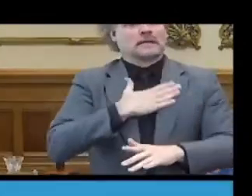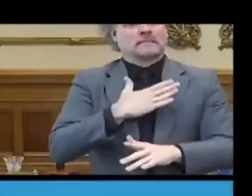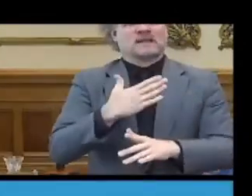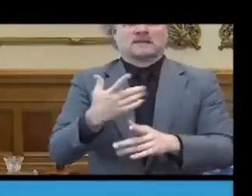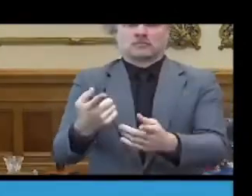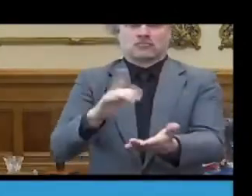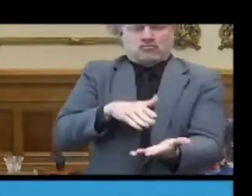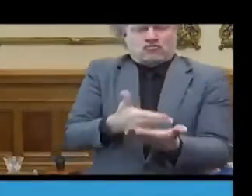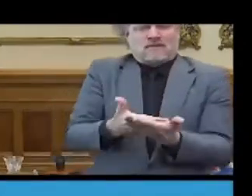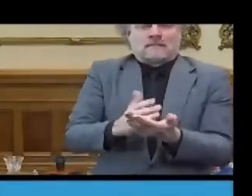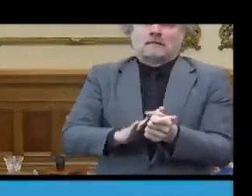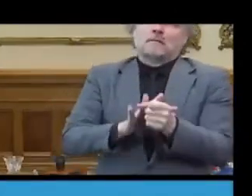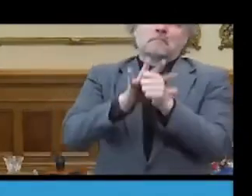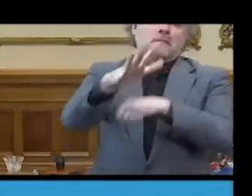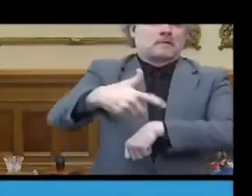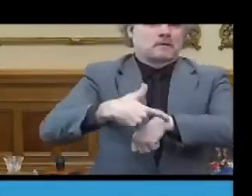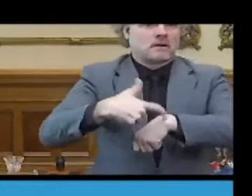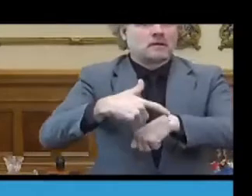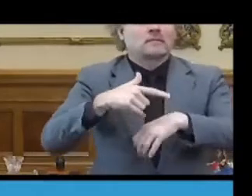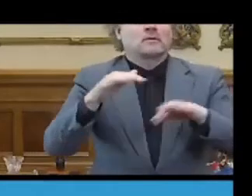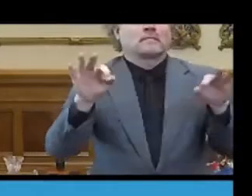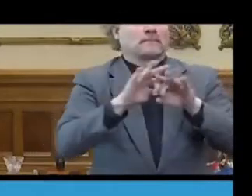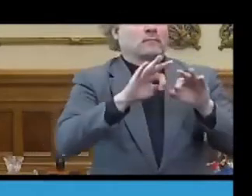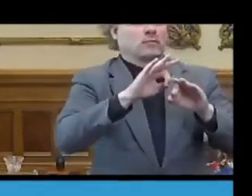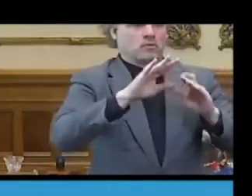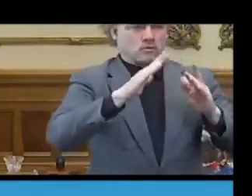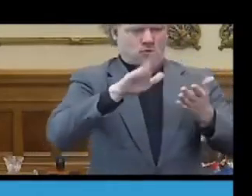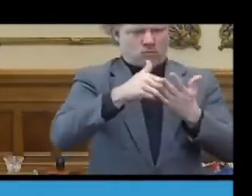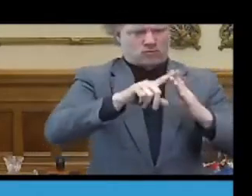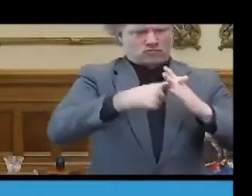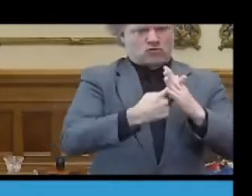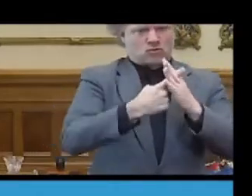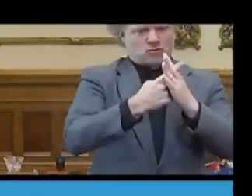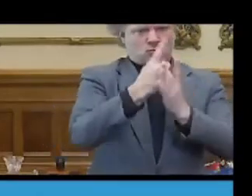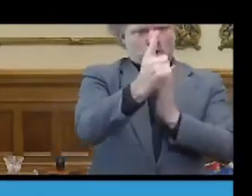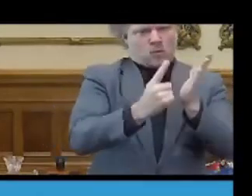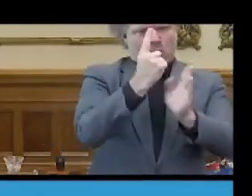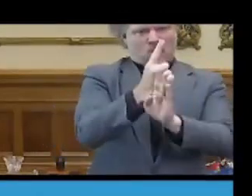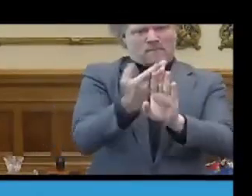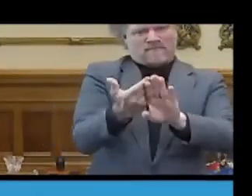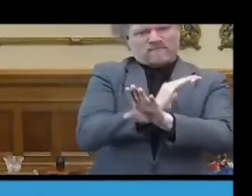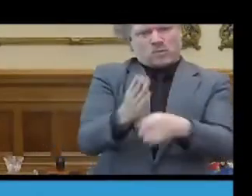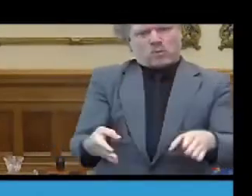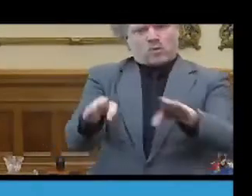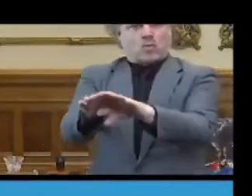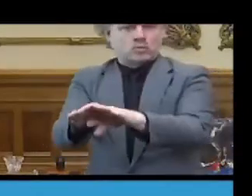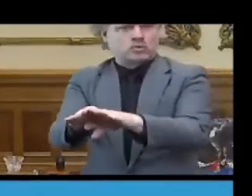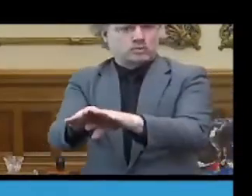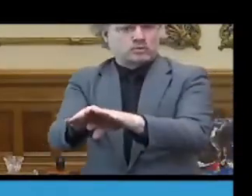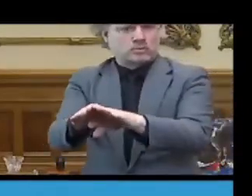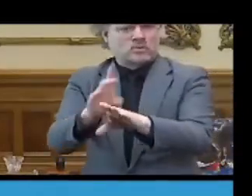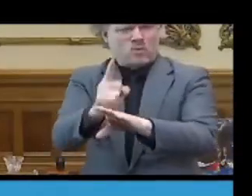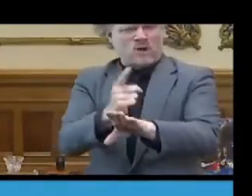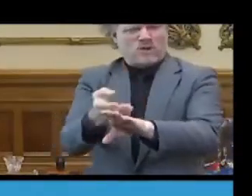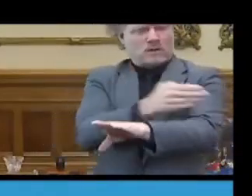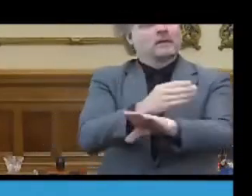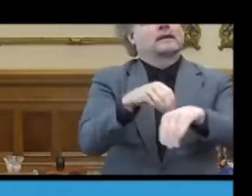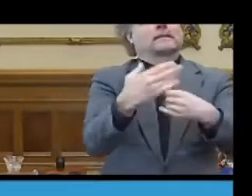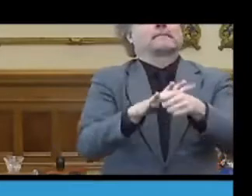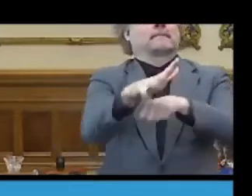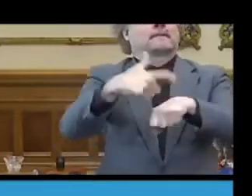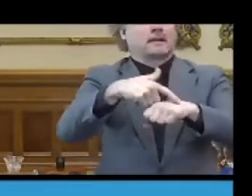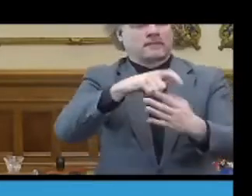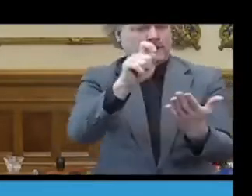of time, as we want all knowledge exams to start 1 hour before we close to ensure you have plenty of time to complete